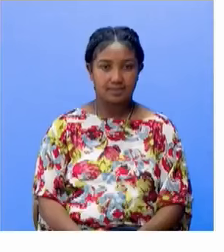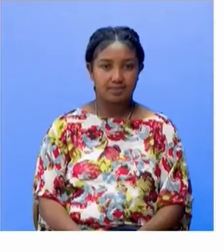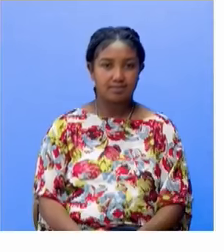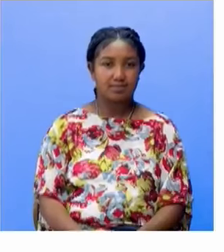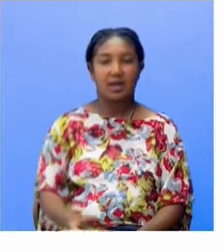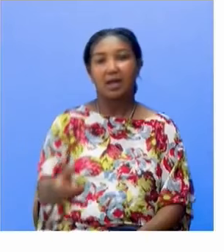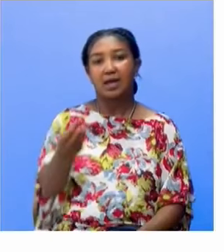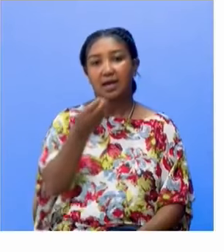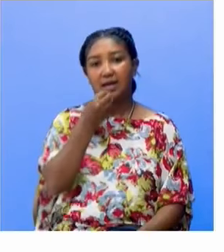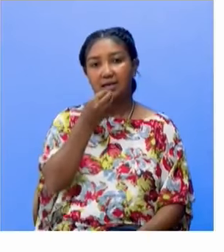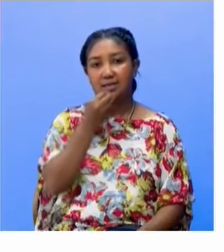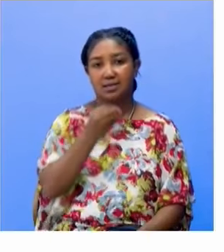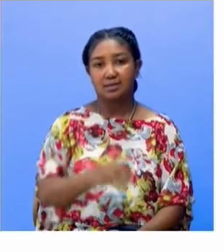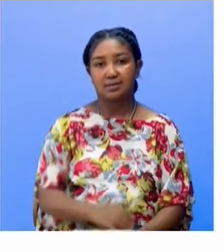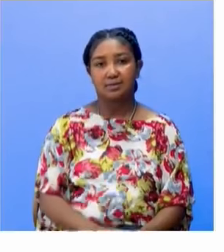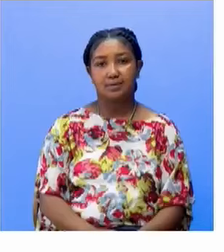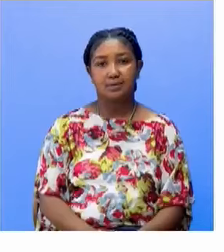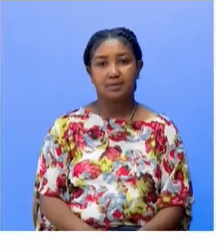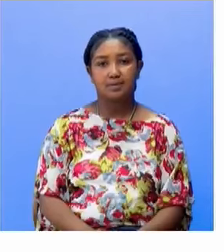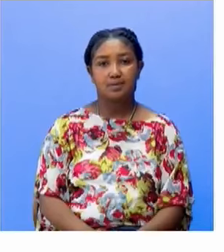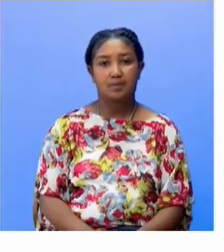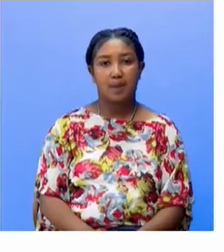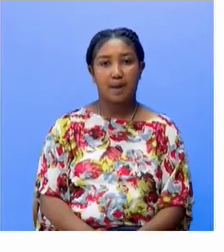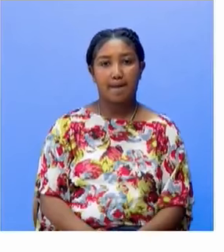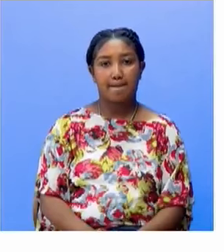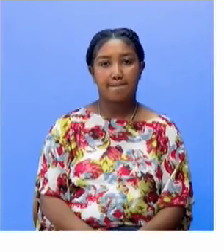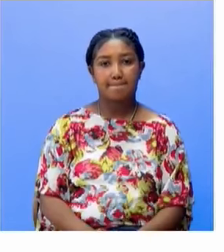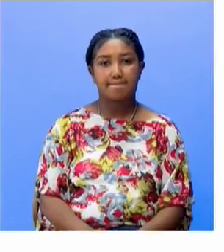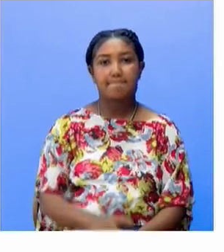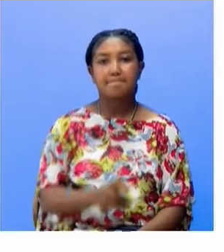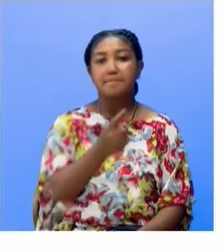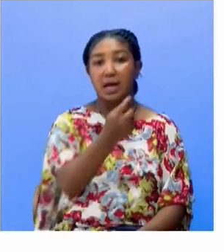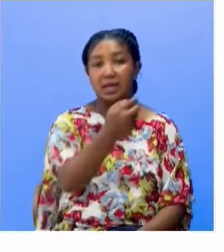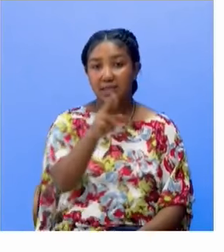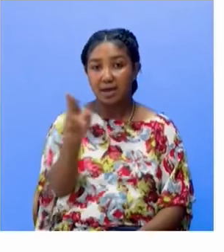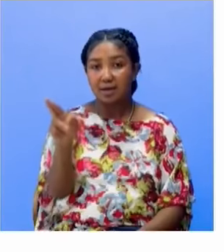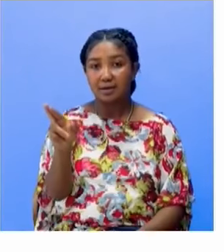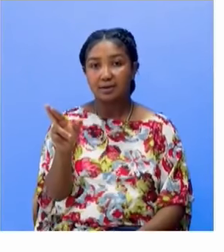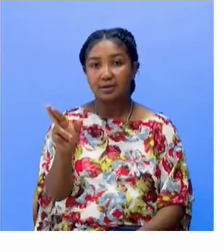eat. They didn't eat their